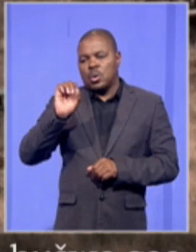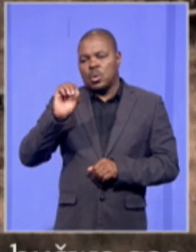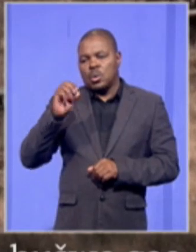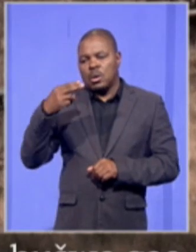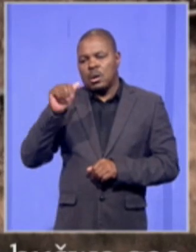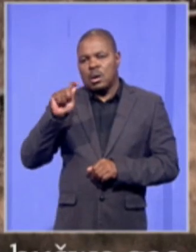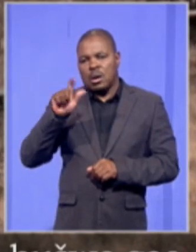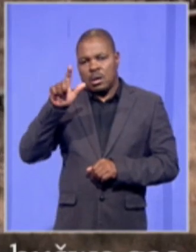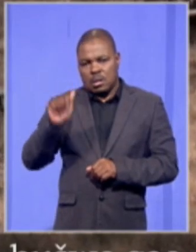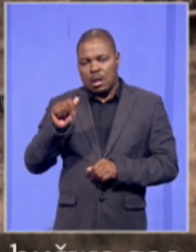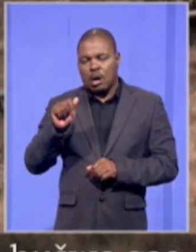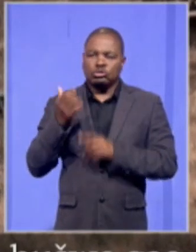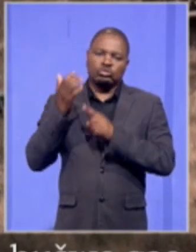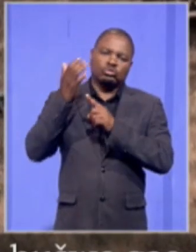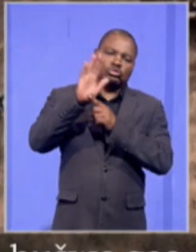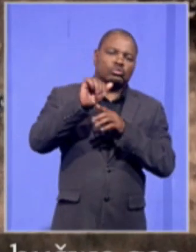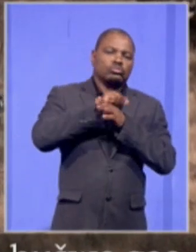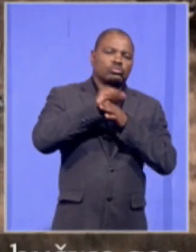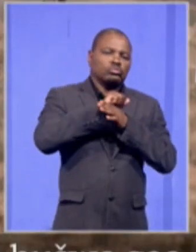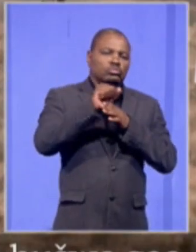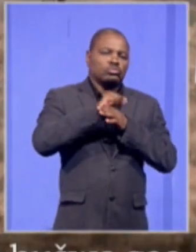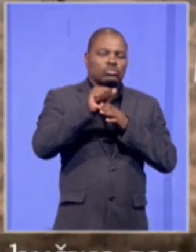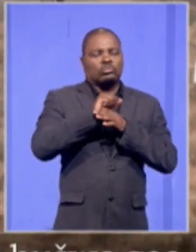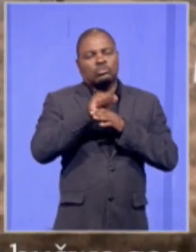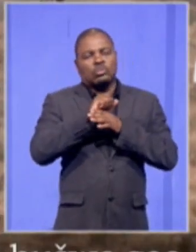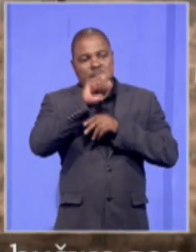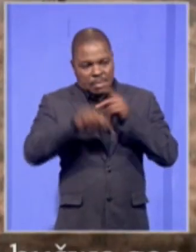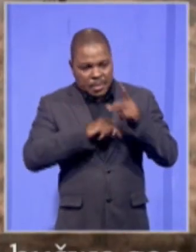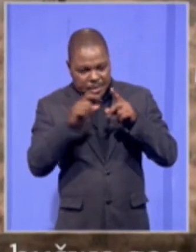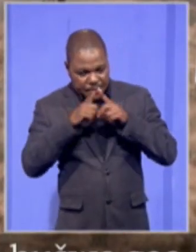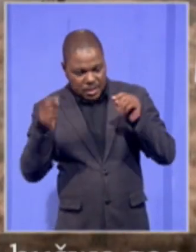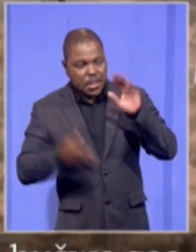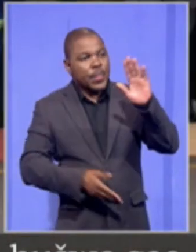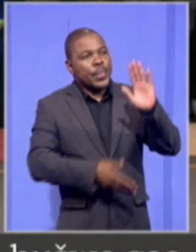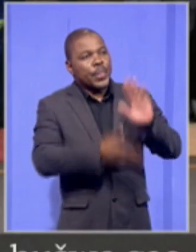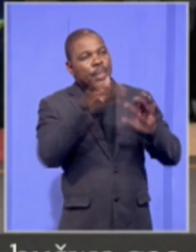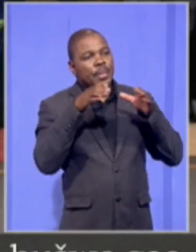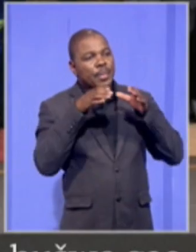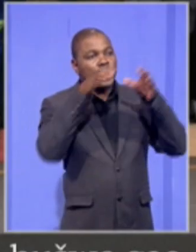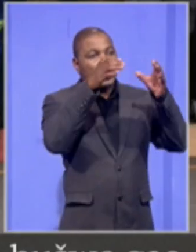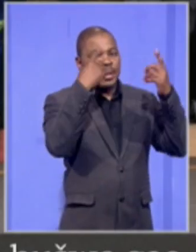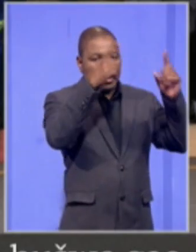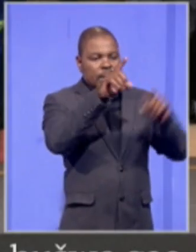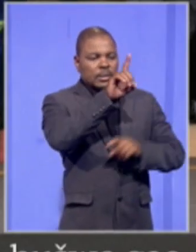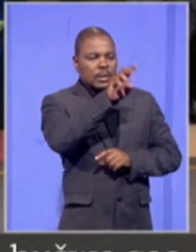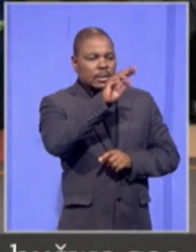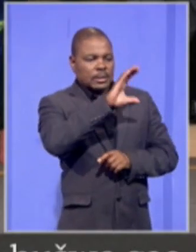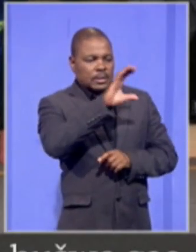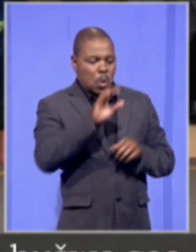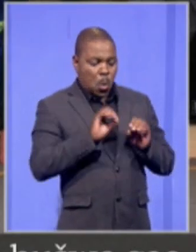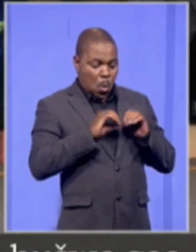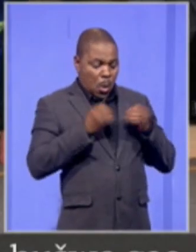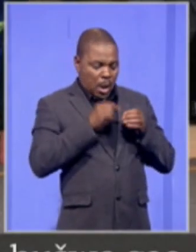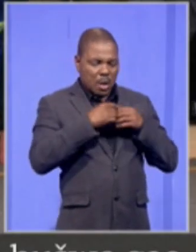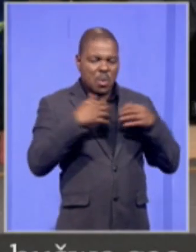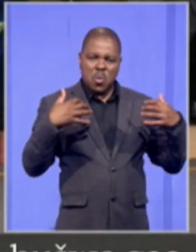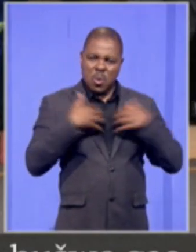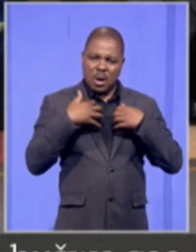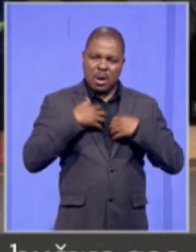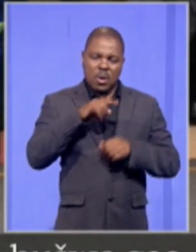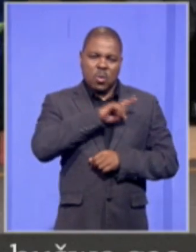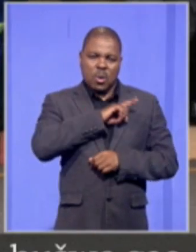go ipakanya ga bone mo lenaaneng la Vukuhlome pele ba leba kwa DRC. Mokgatlo ono o tshwenyegileng wa re puso e tshwanelwa ke